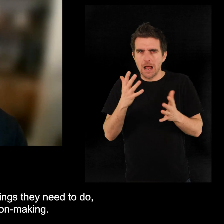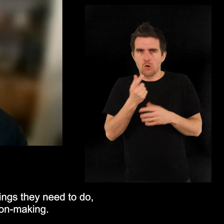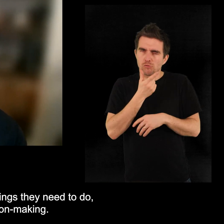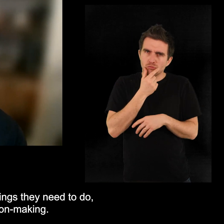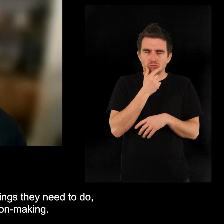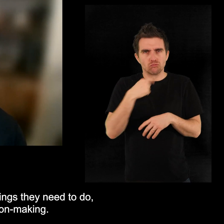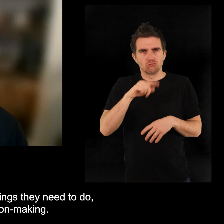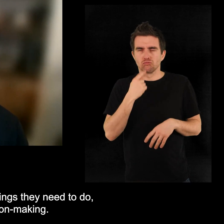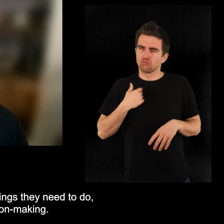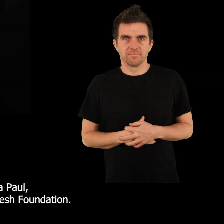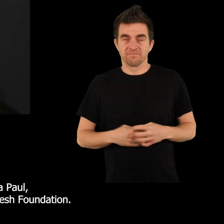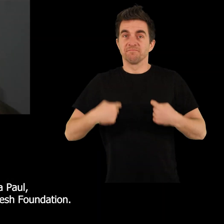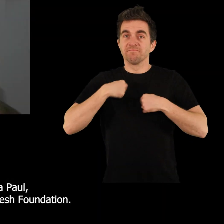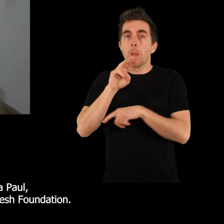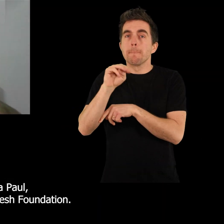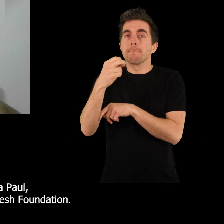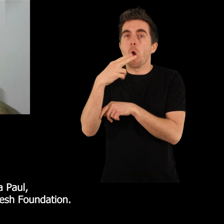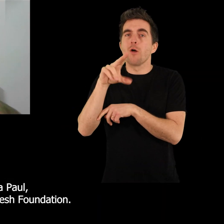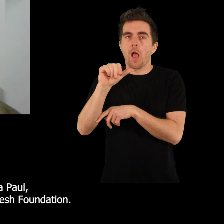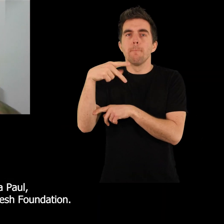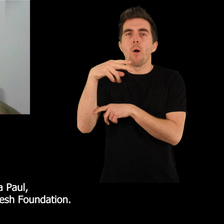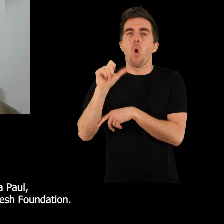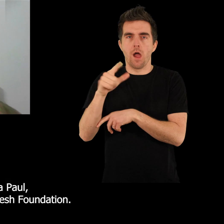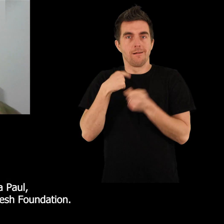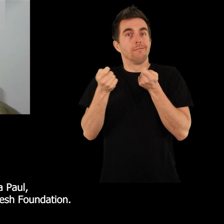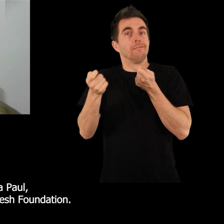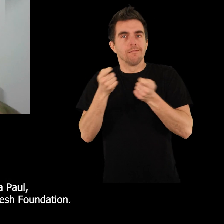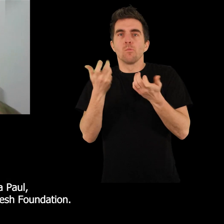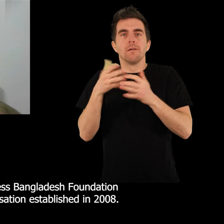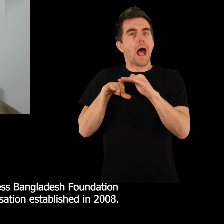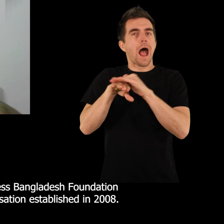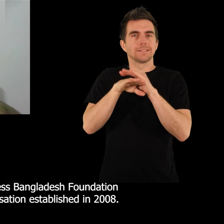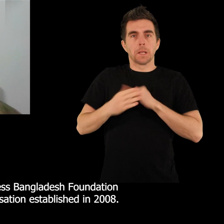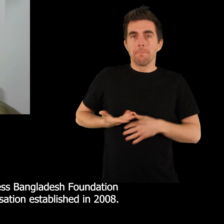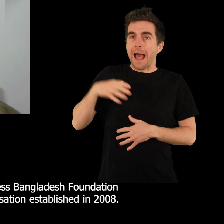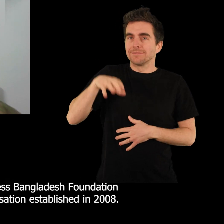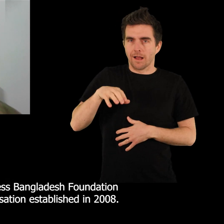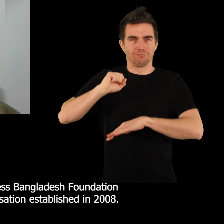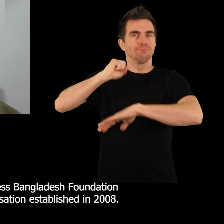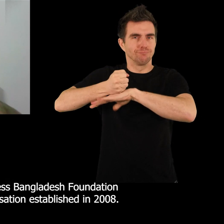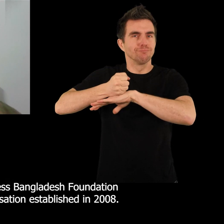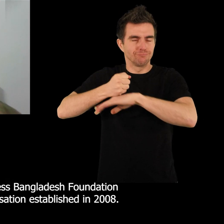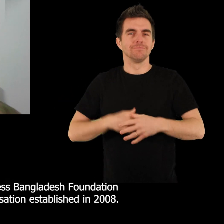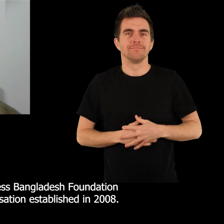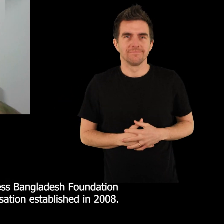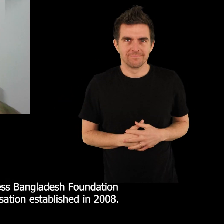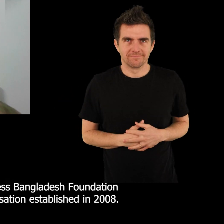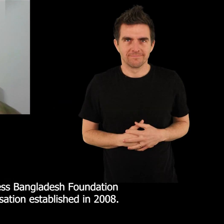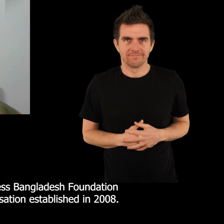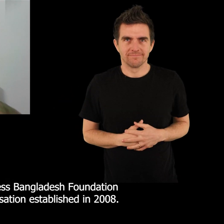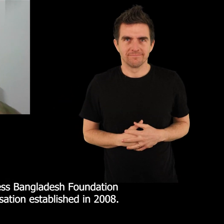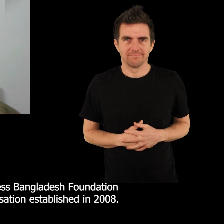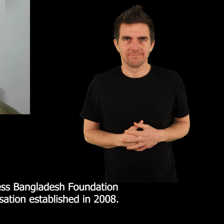be part of decision making. I'm Moha Pal, Chairperson, Access Bangladesh Foundation. The aim of our DPOs is